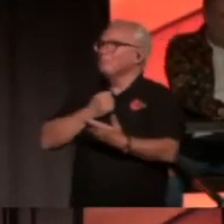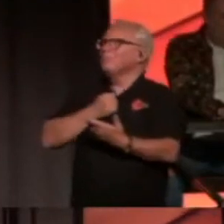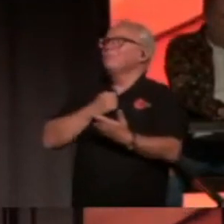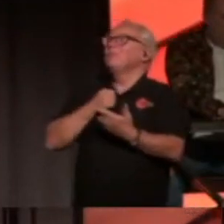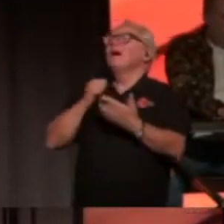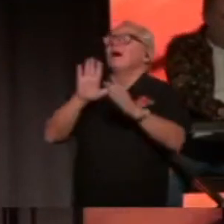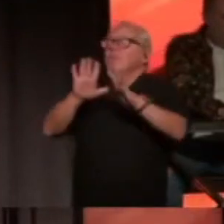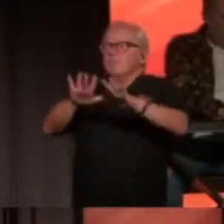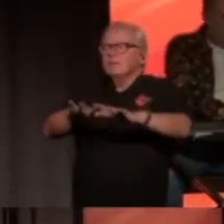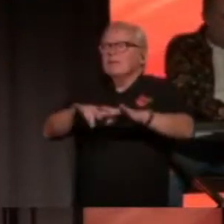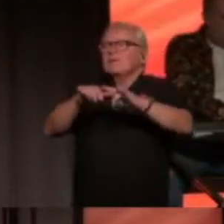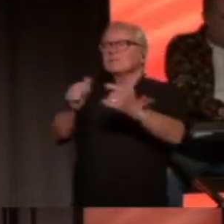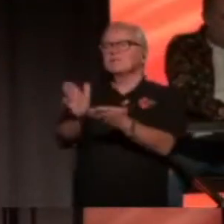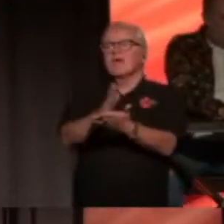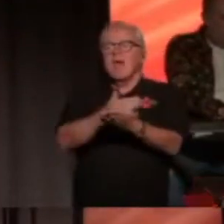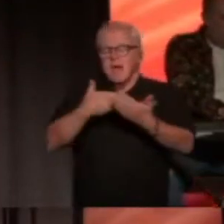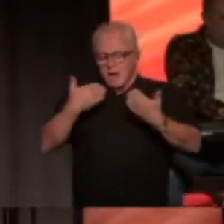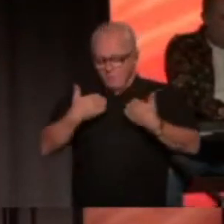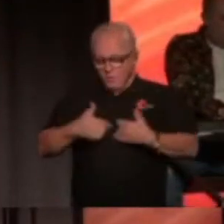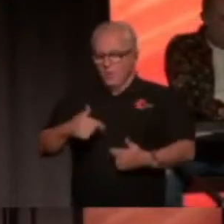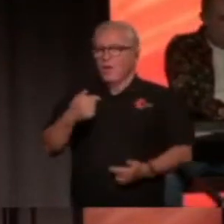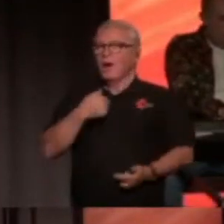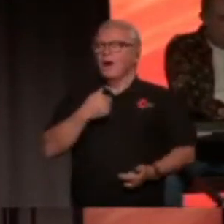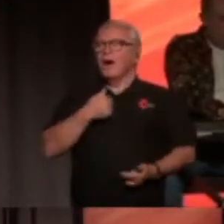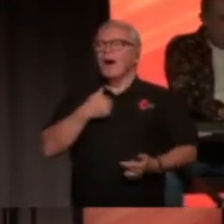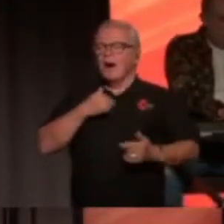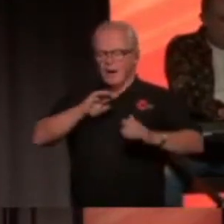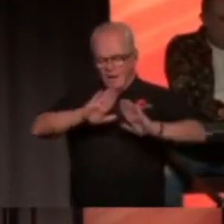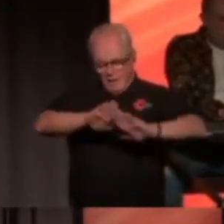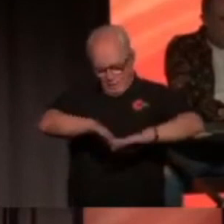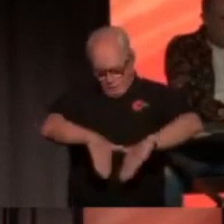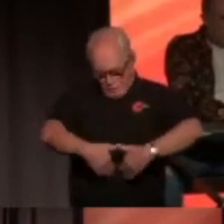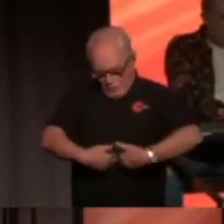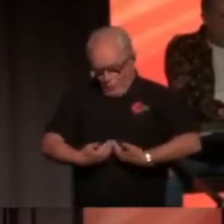My blessed Savior, I